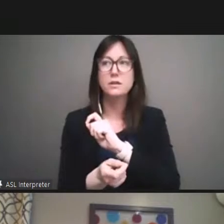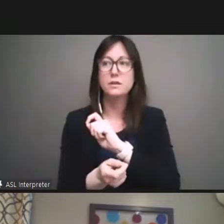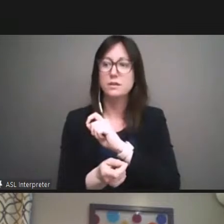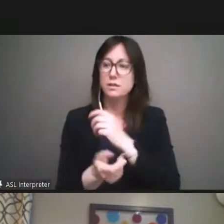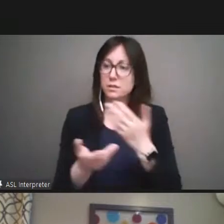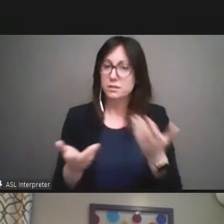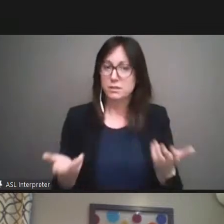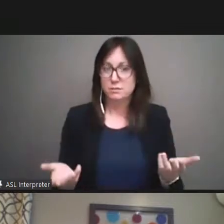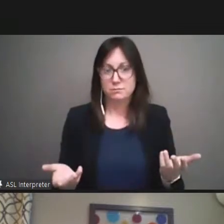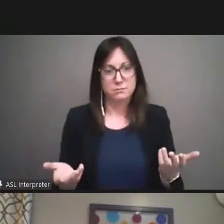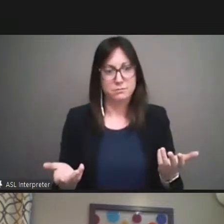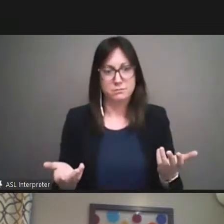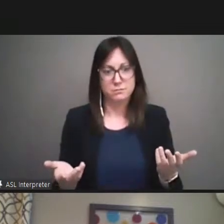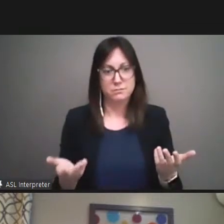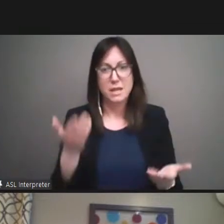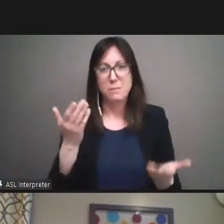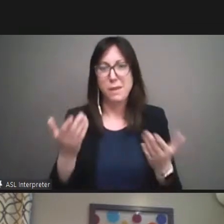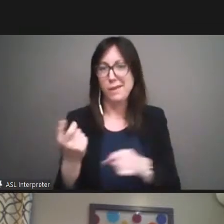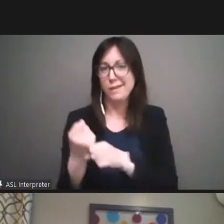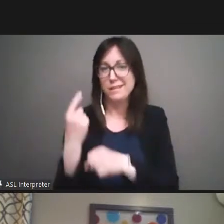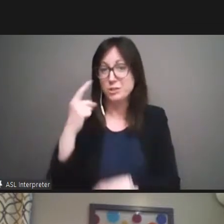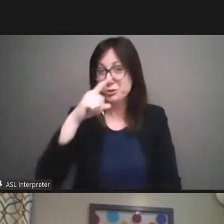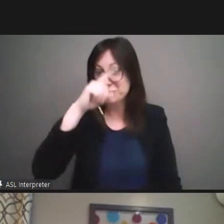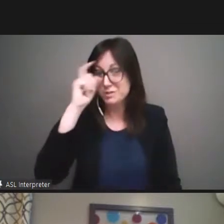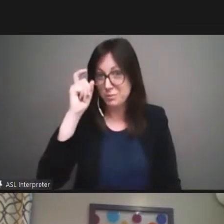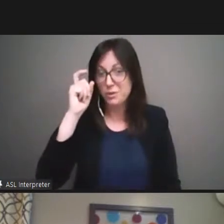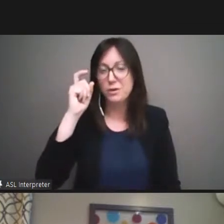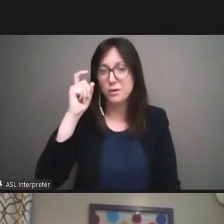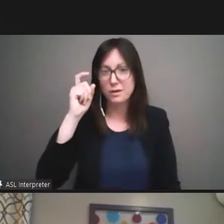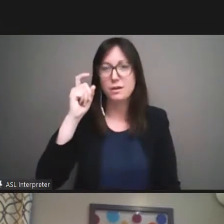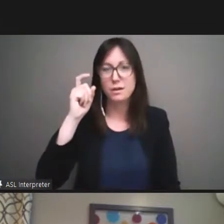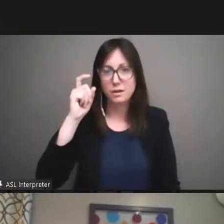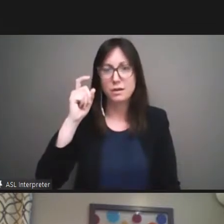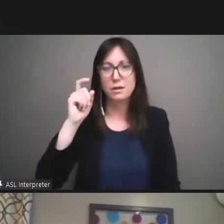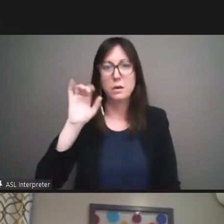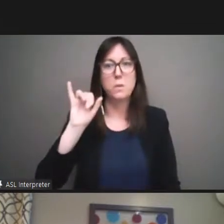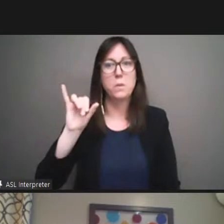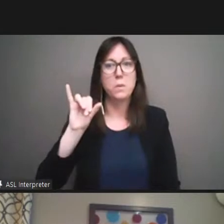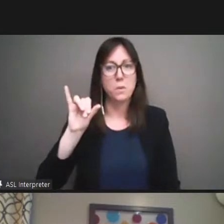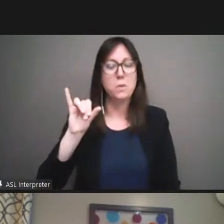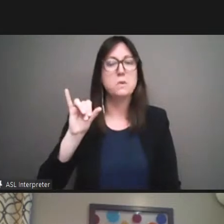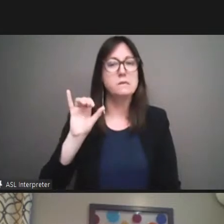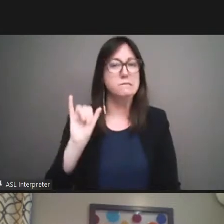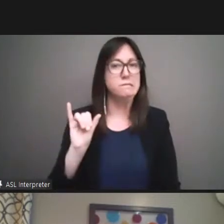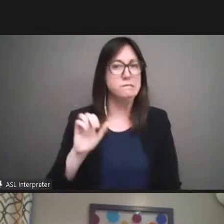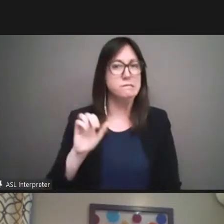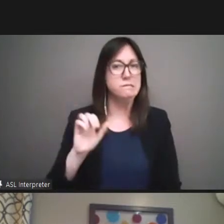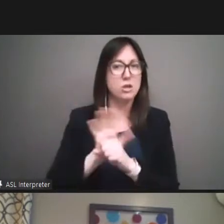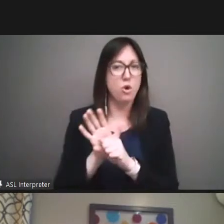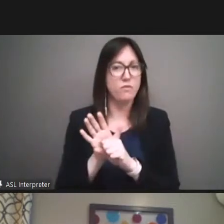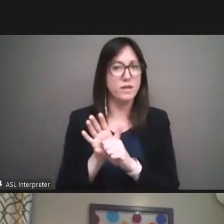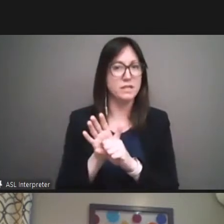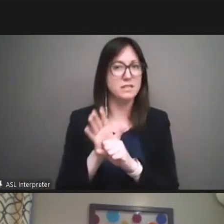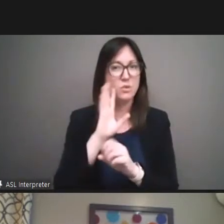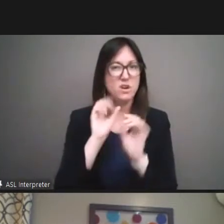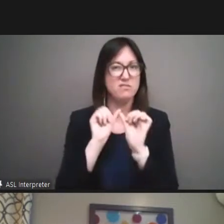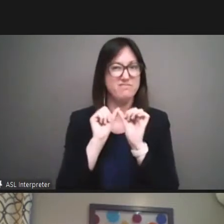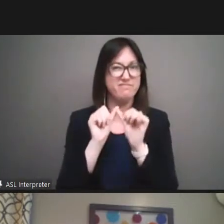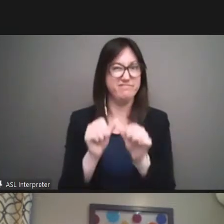maybe halfway through the summer when we really got a good understanding that COVID was here to